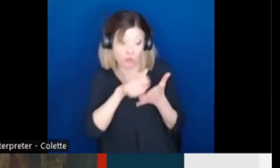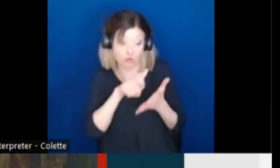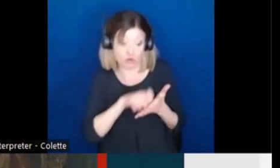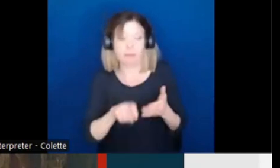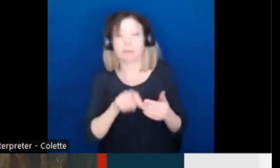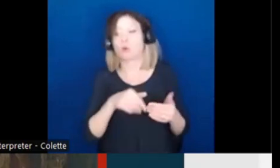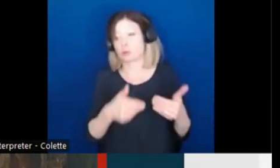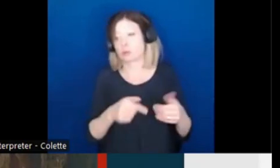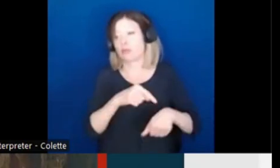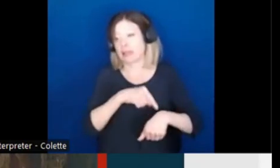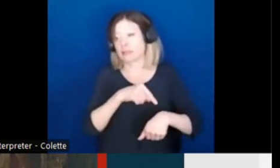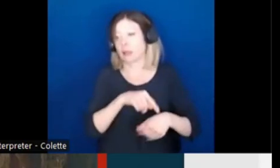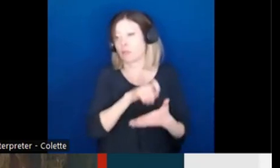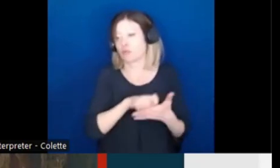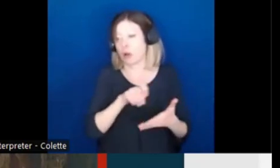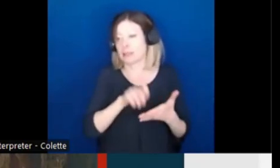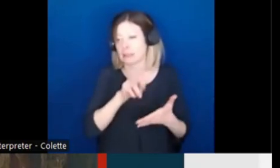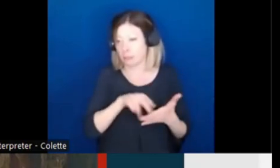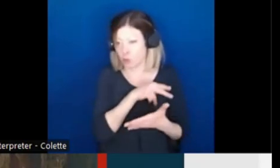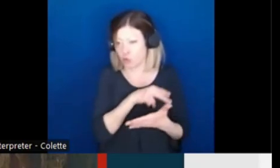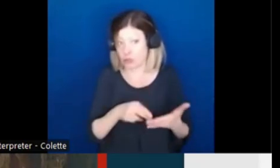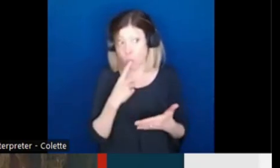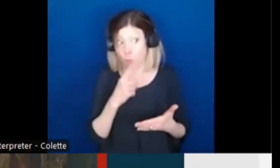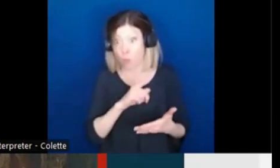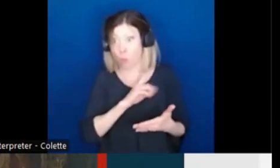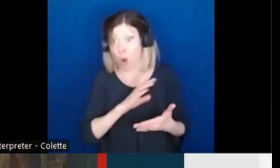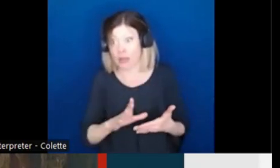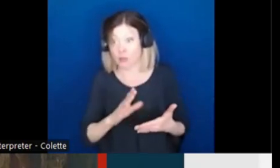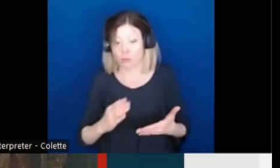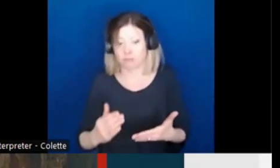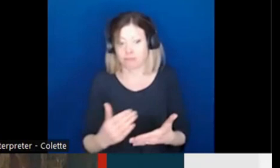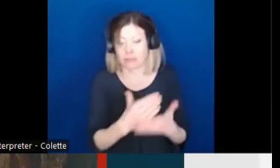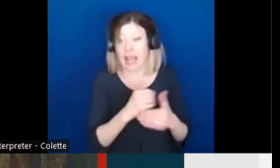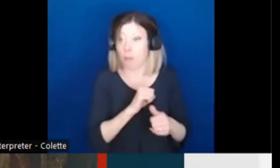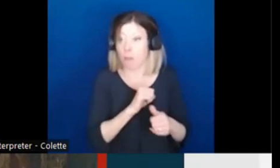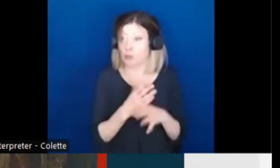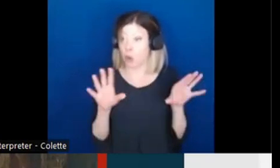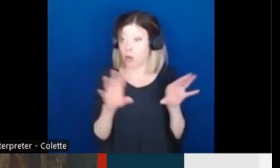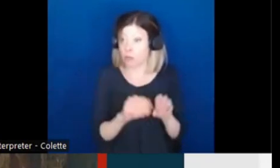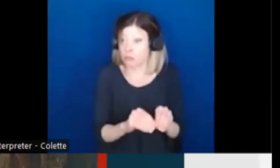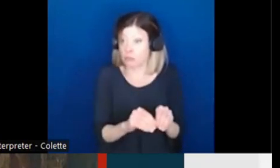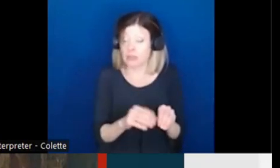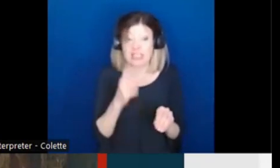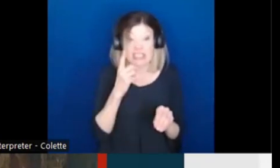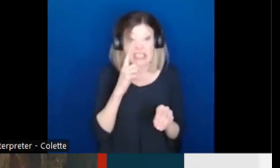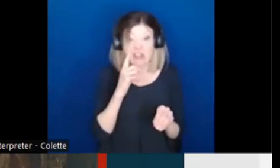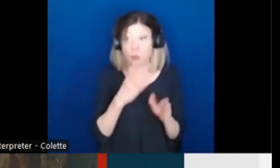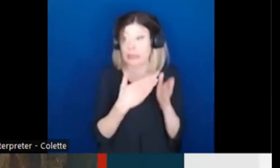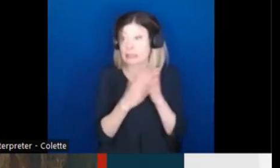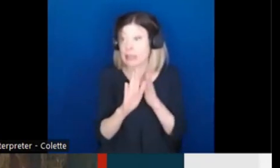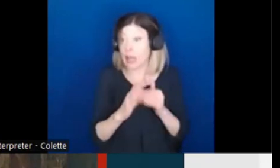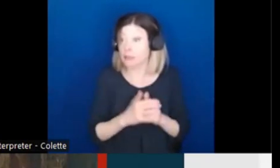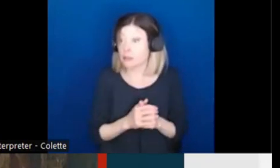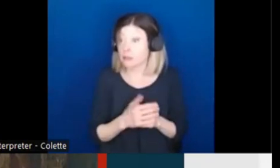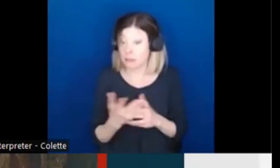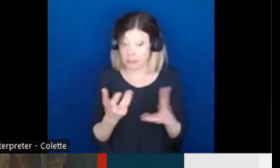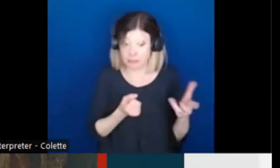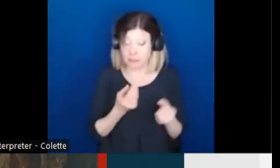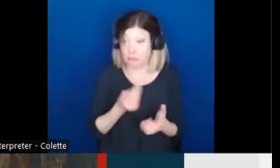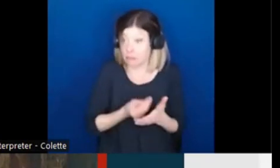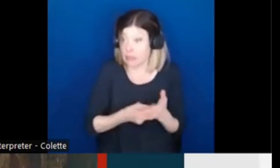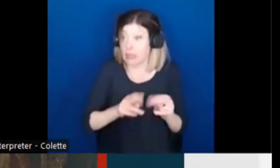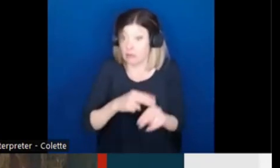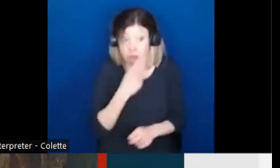time. Why don't we get our best work together and see if we can, make some money out of it? If we can, we'll be